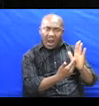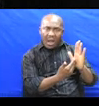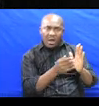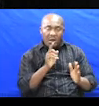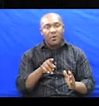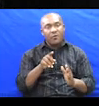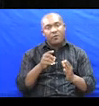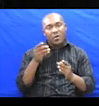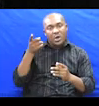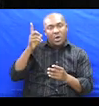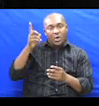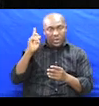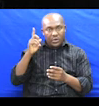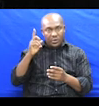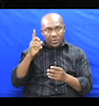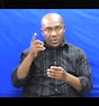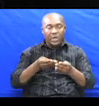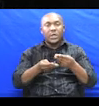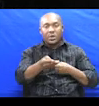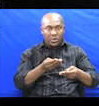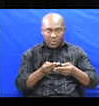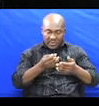features of colonial economy in Africa.